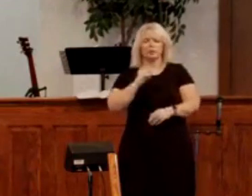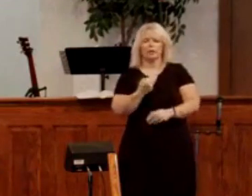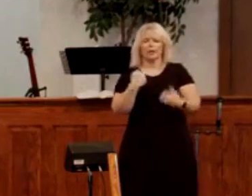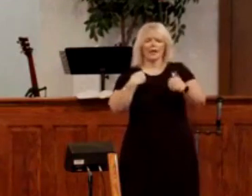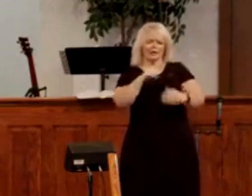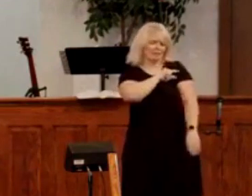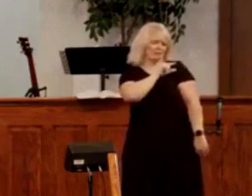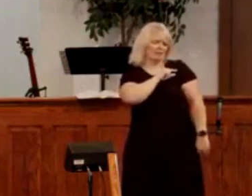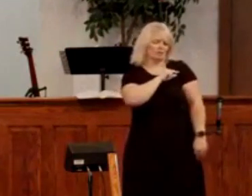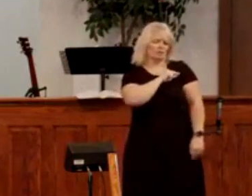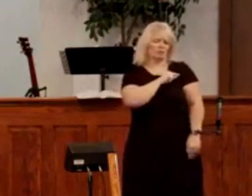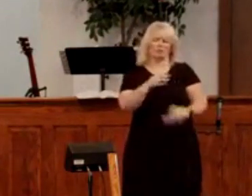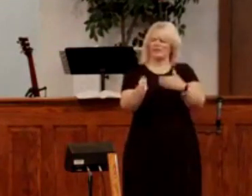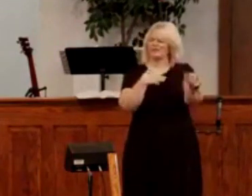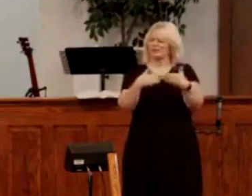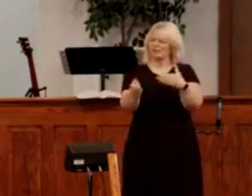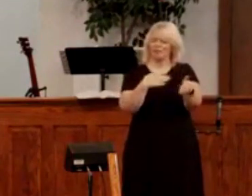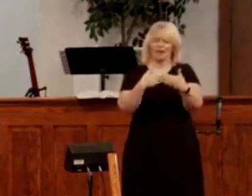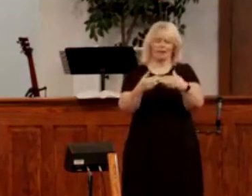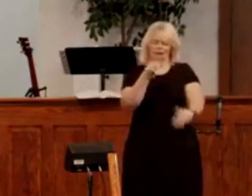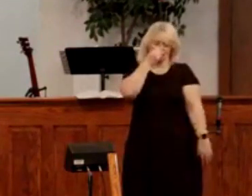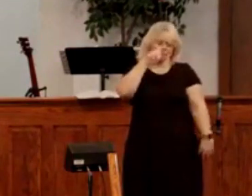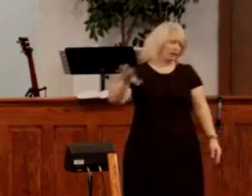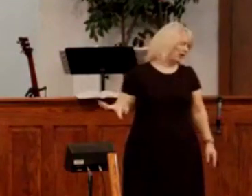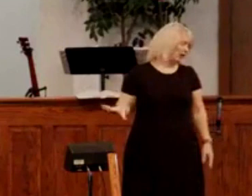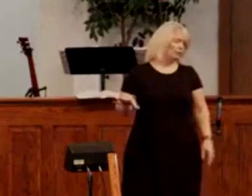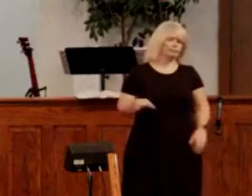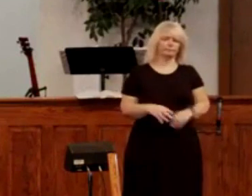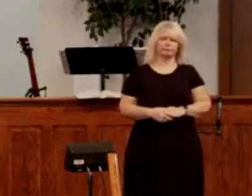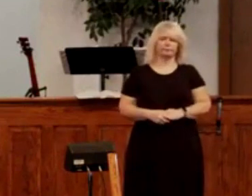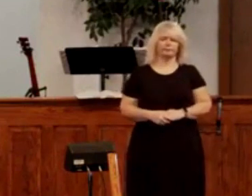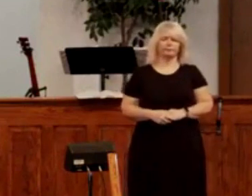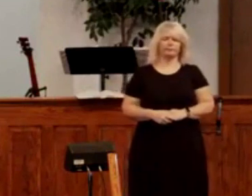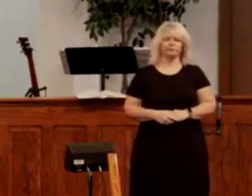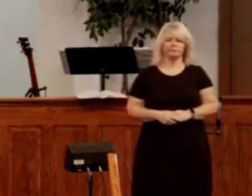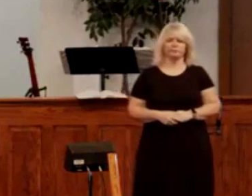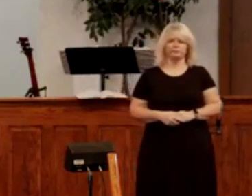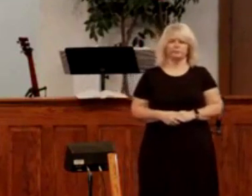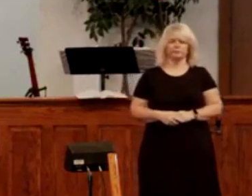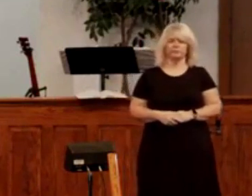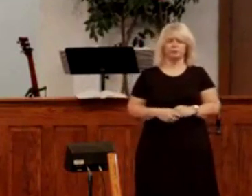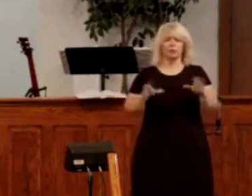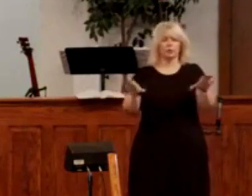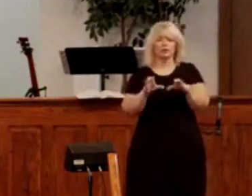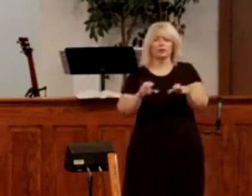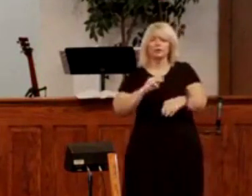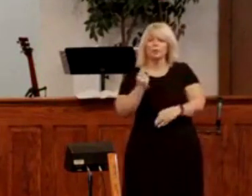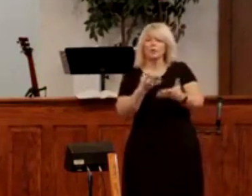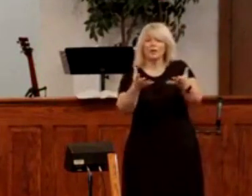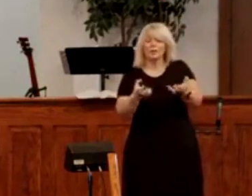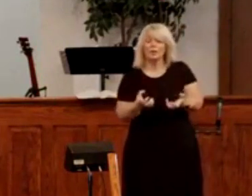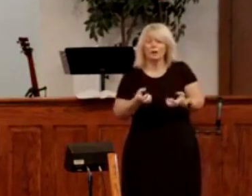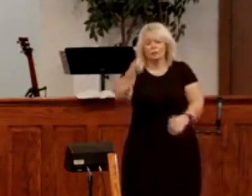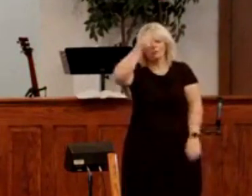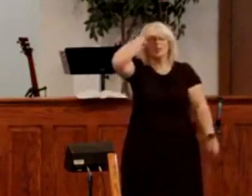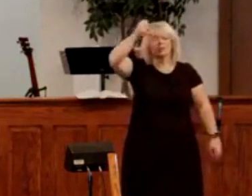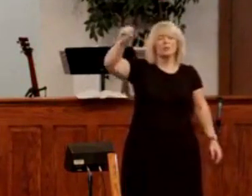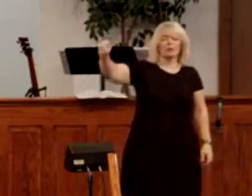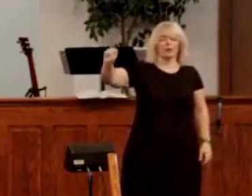care. Pleasing God just didn't bother us. And so we did whatever we wanted to do. We were